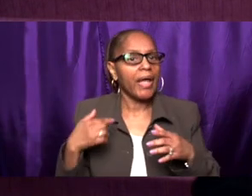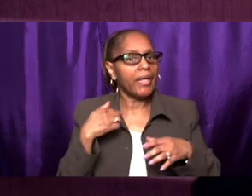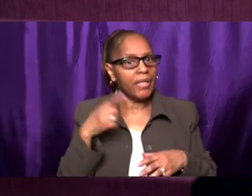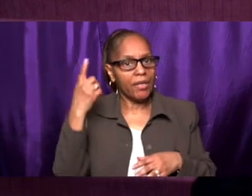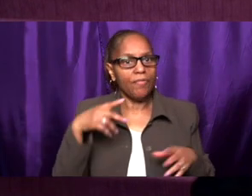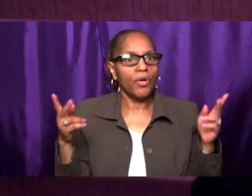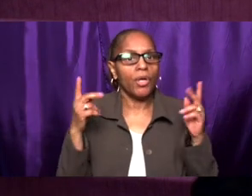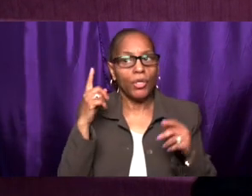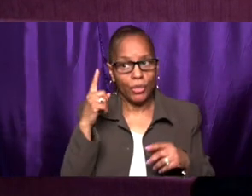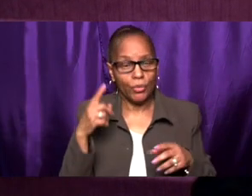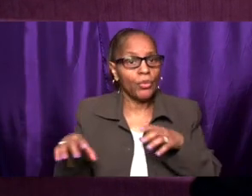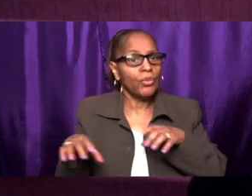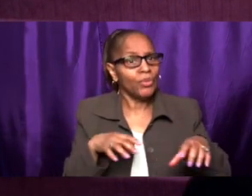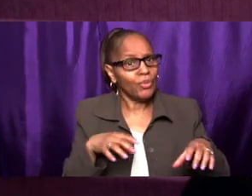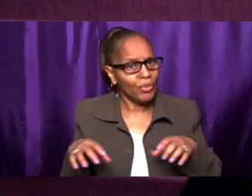to do?